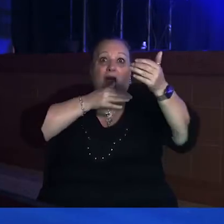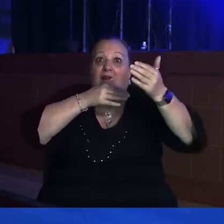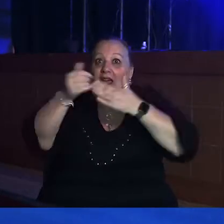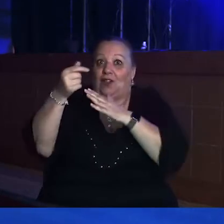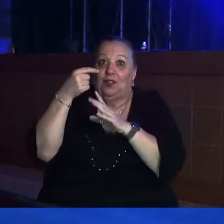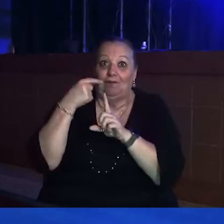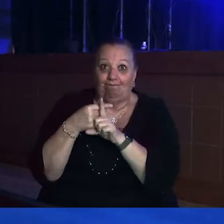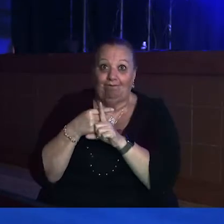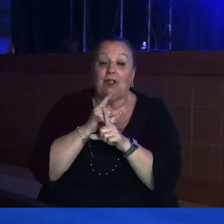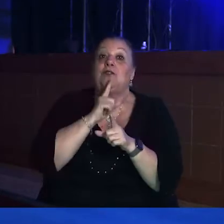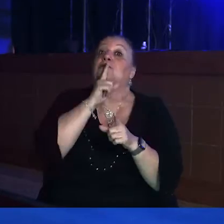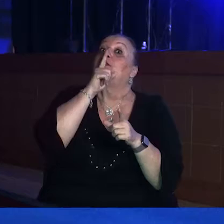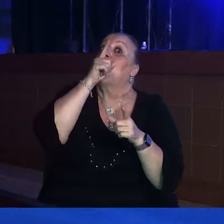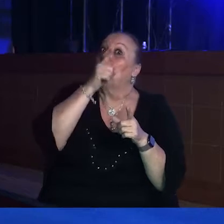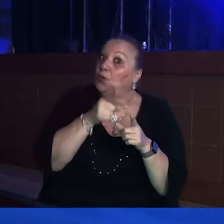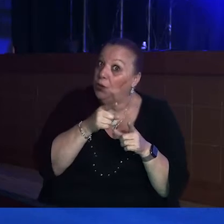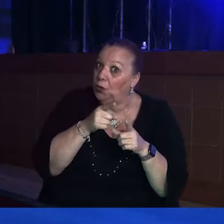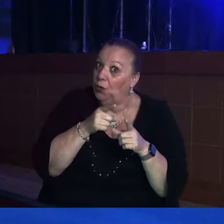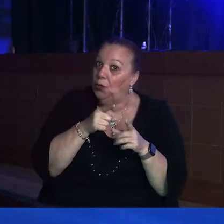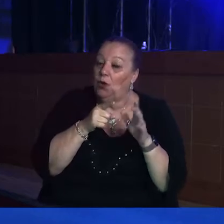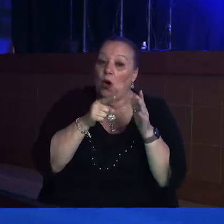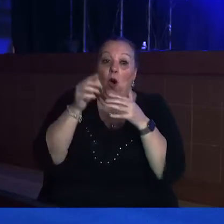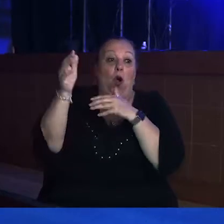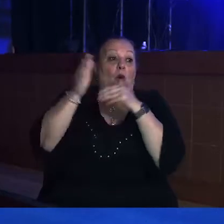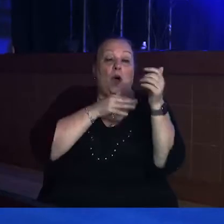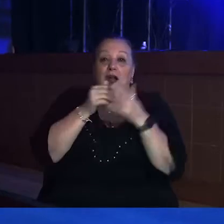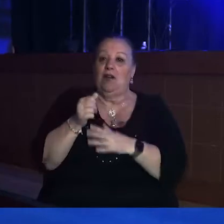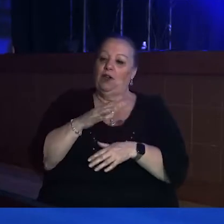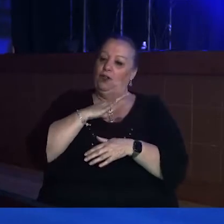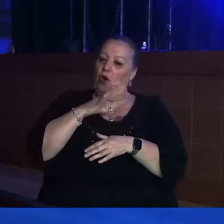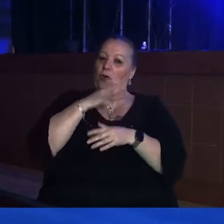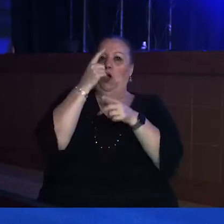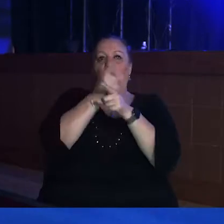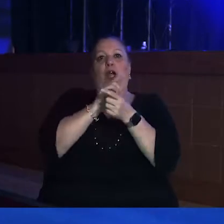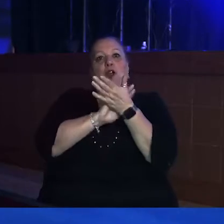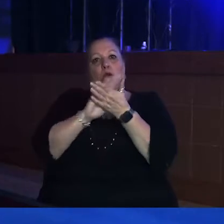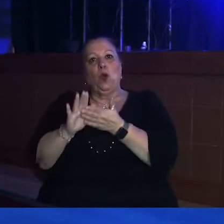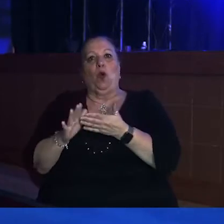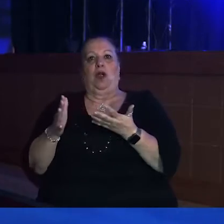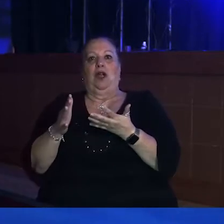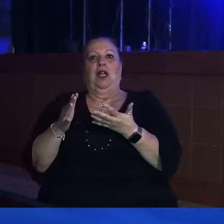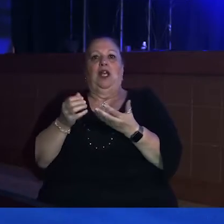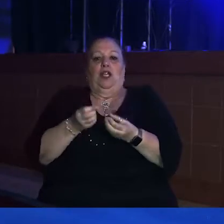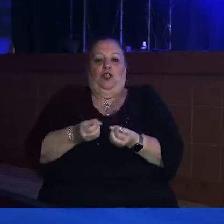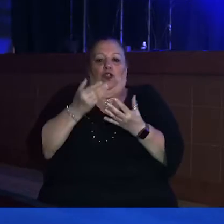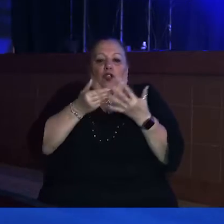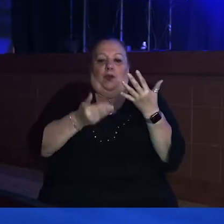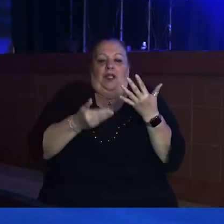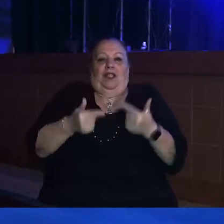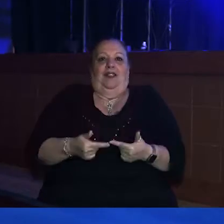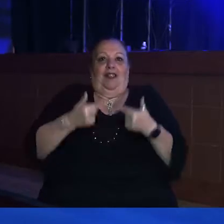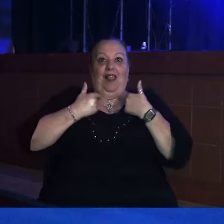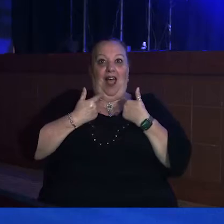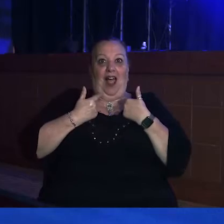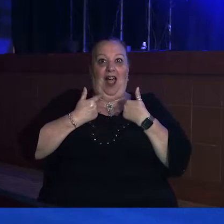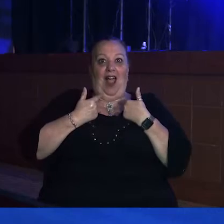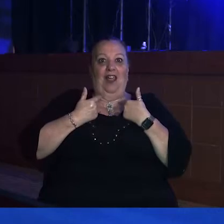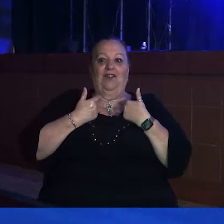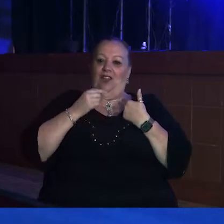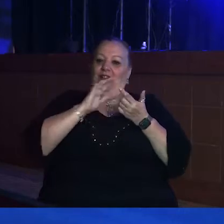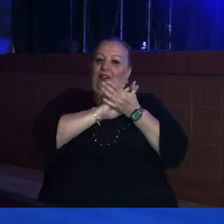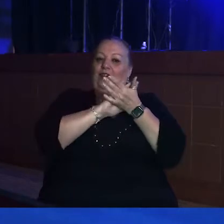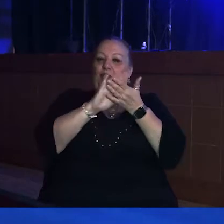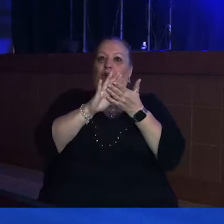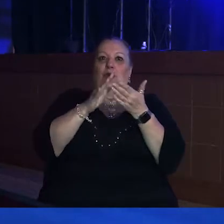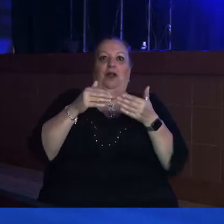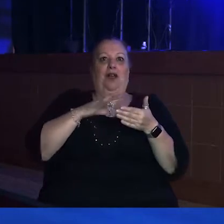true, or whatever is noble or right or pure. And there's so many things in life that are noble, so many things in life that